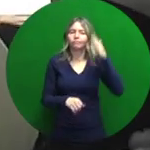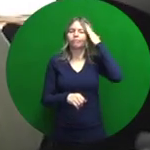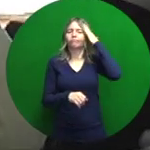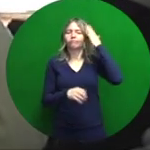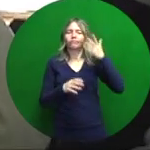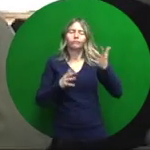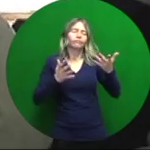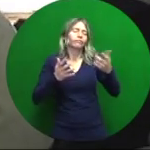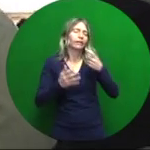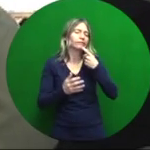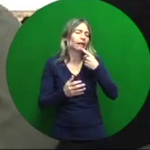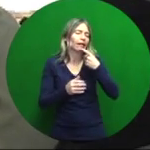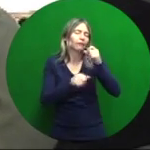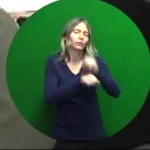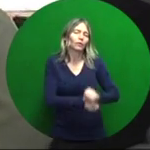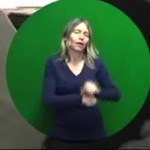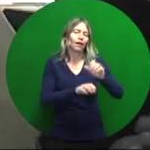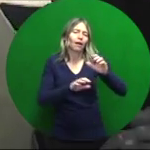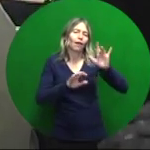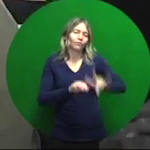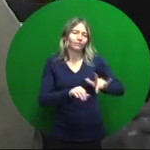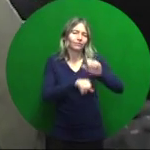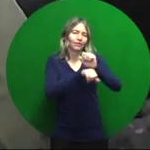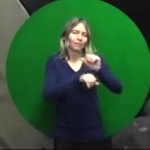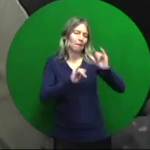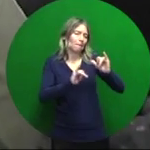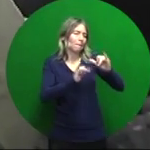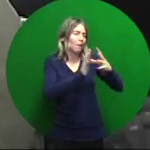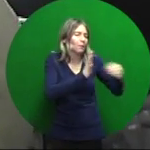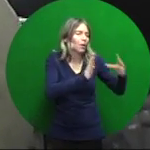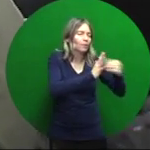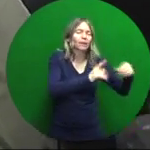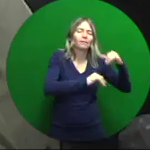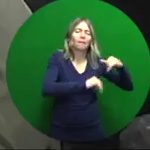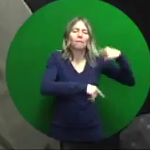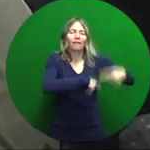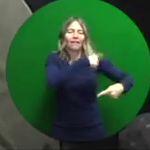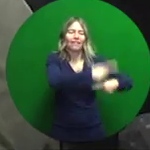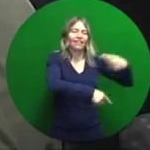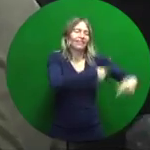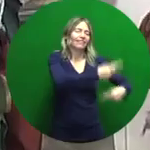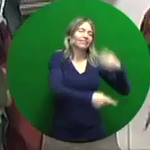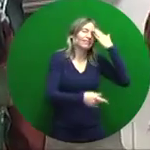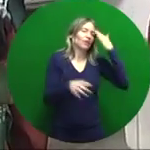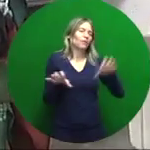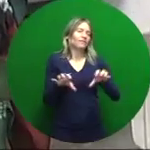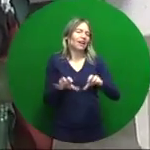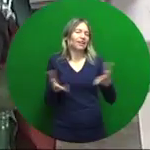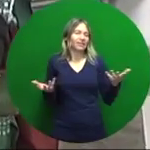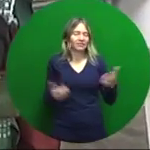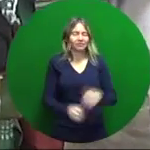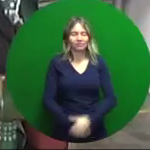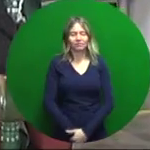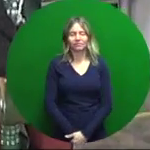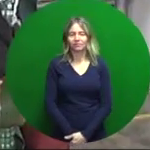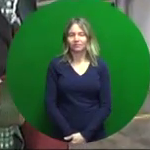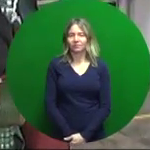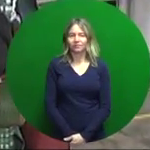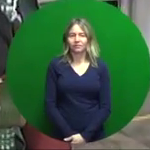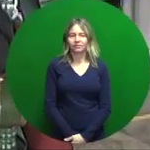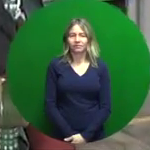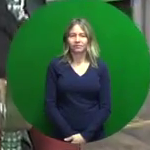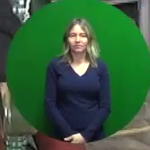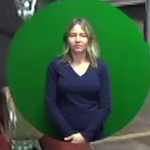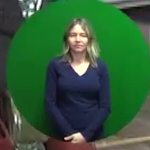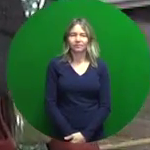because it was a lot easier for her, knowing that they are deaf too, and that she was going to be coping